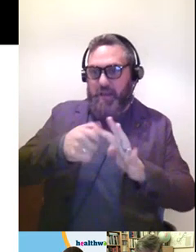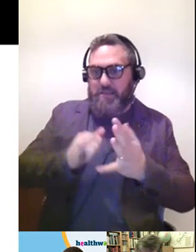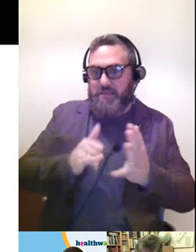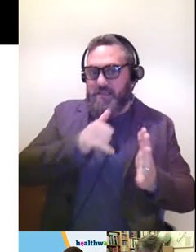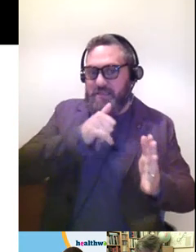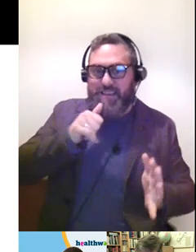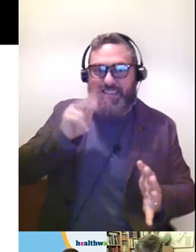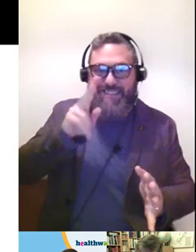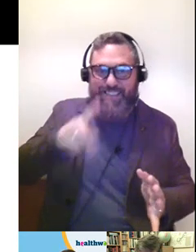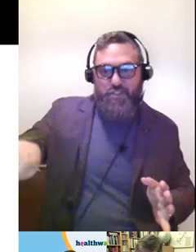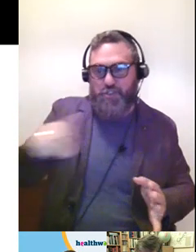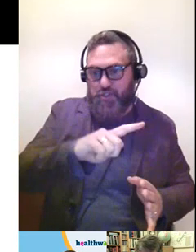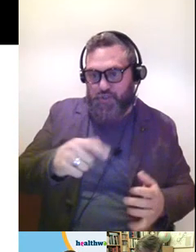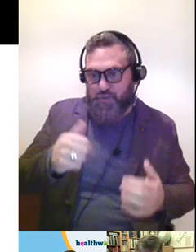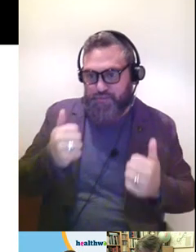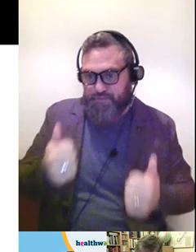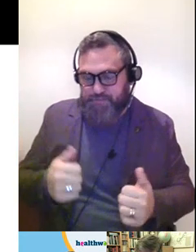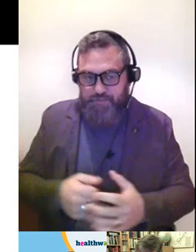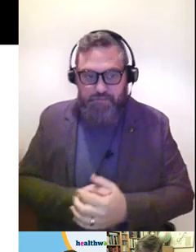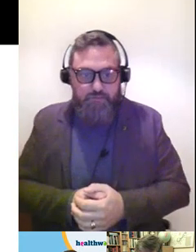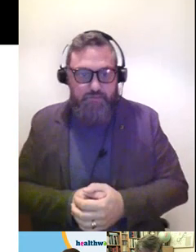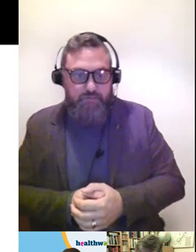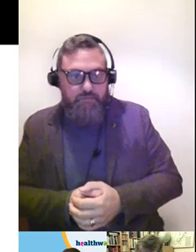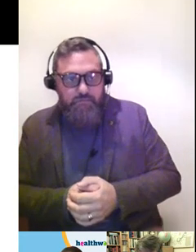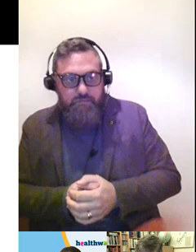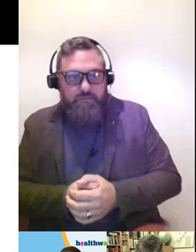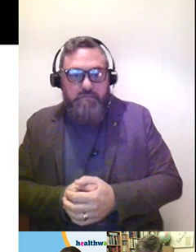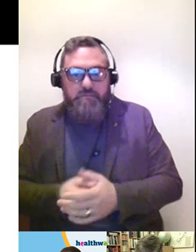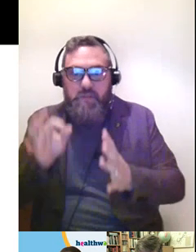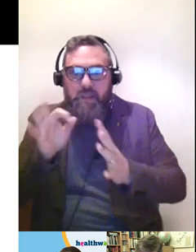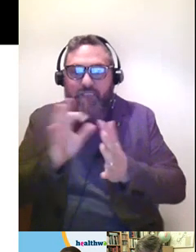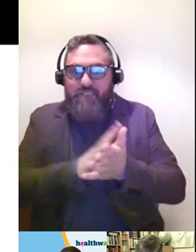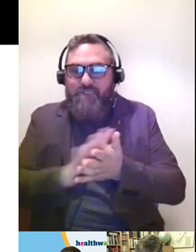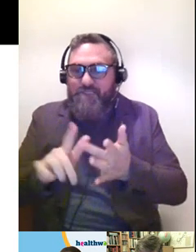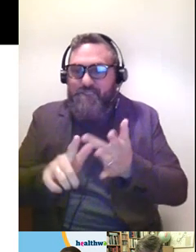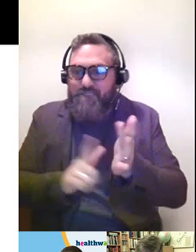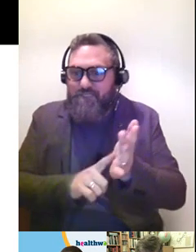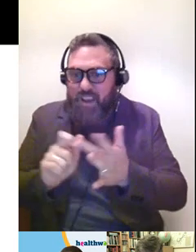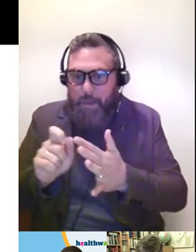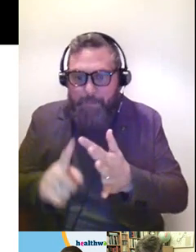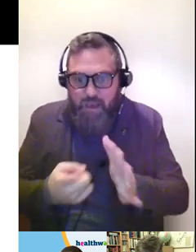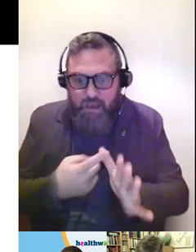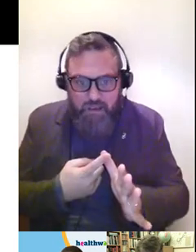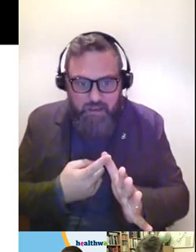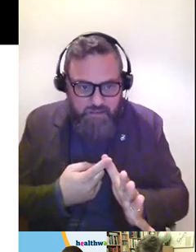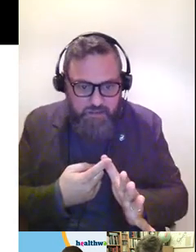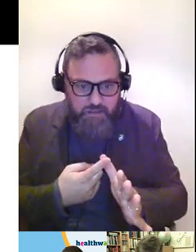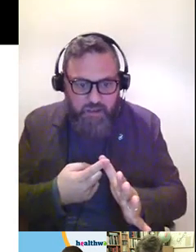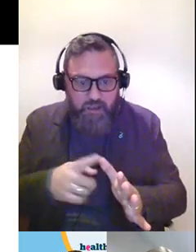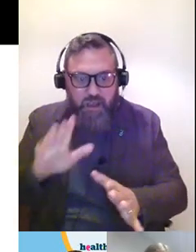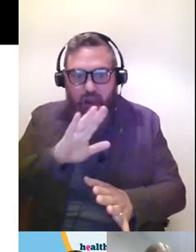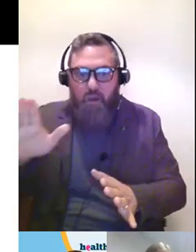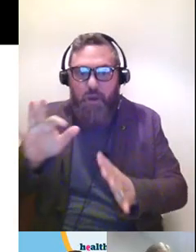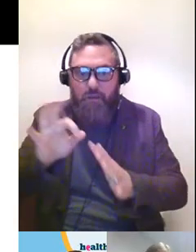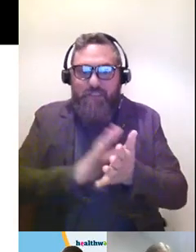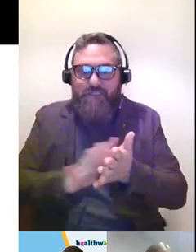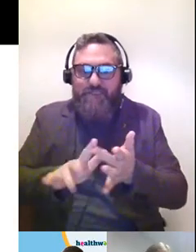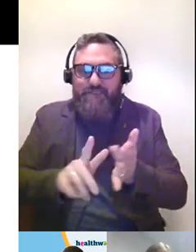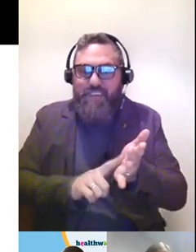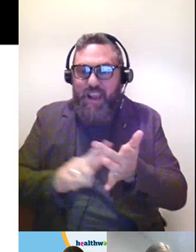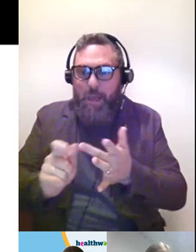evening. Thank you. Philippa? Hi everyone, I'm Philippa Baker. I work